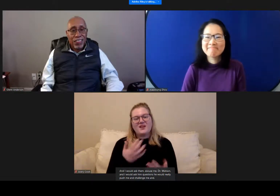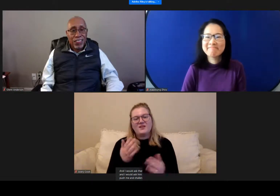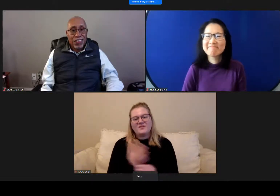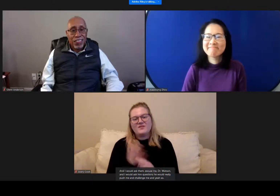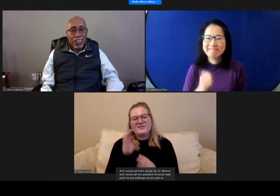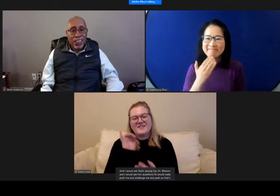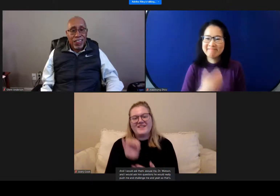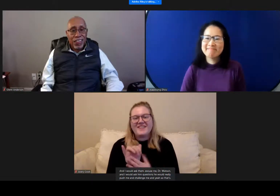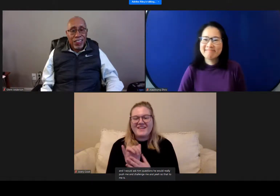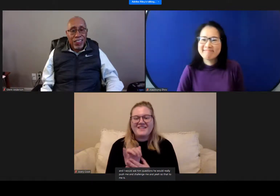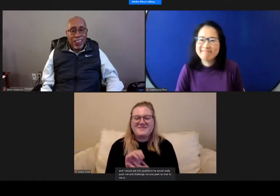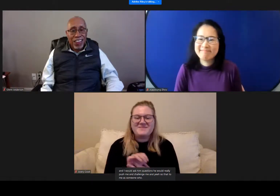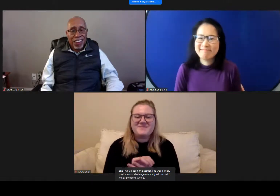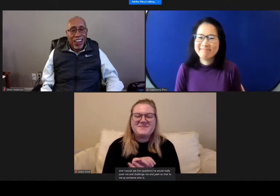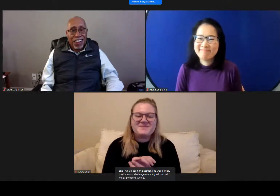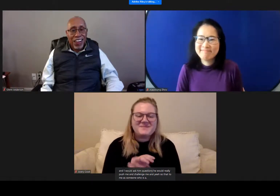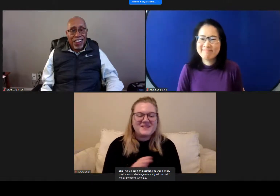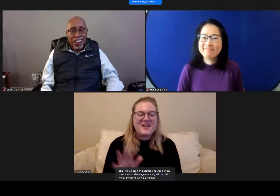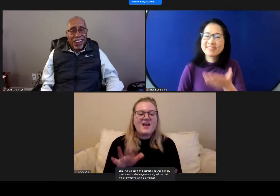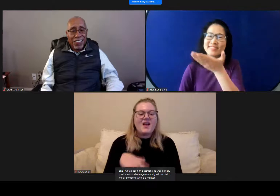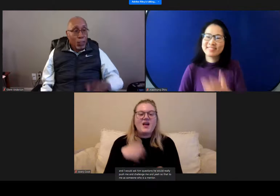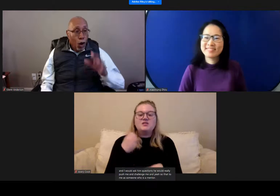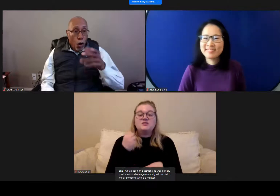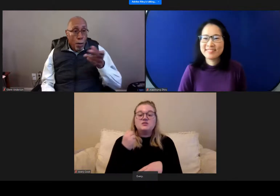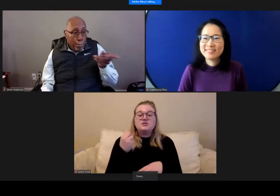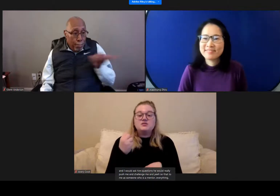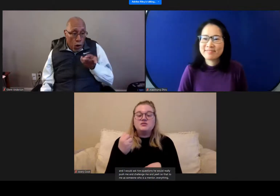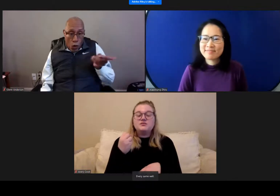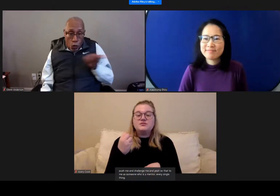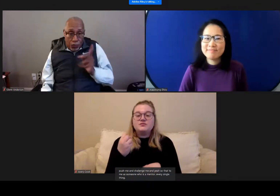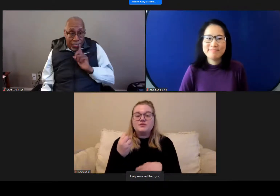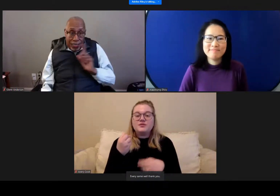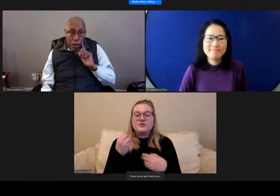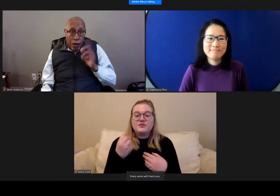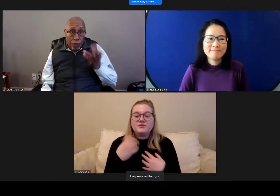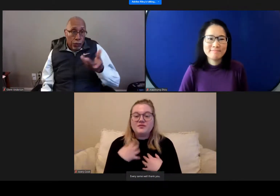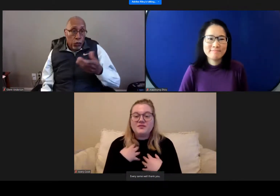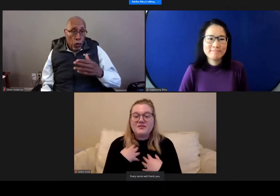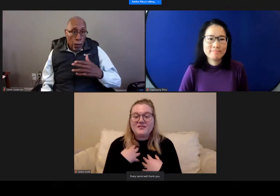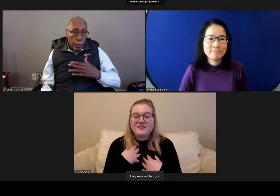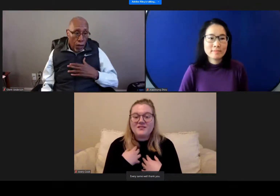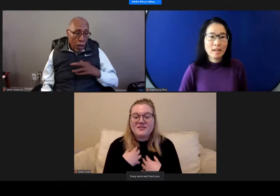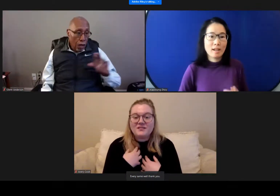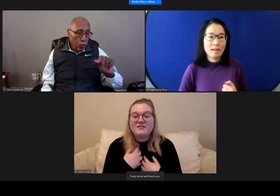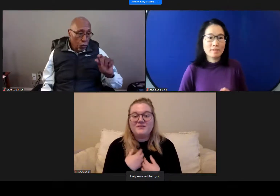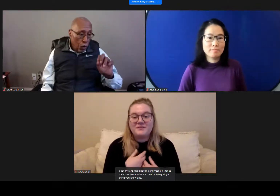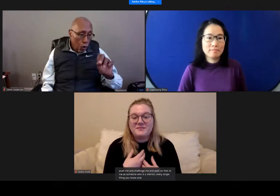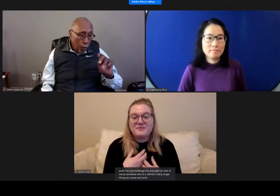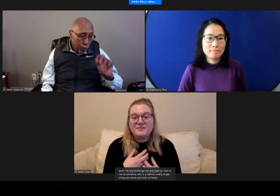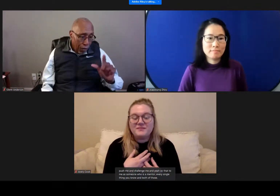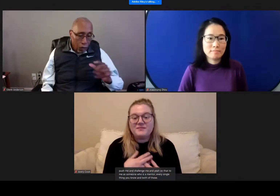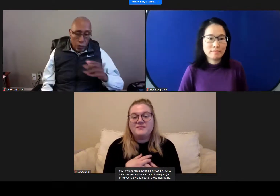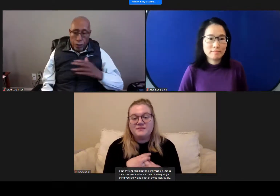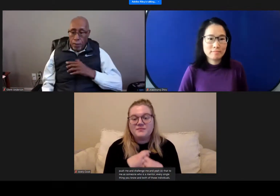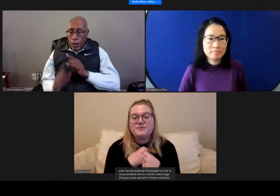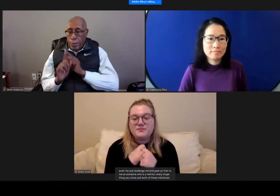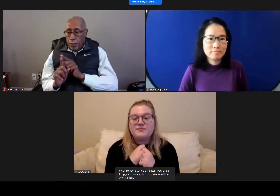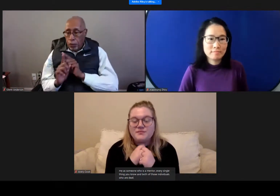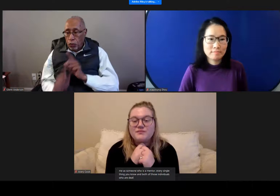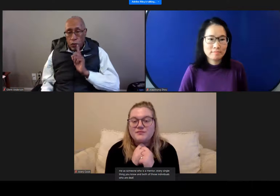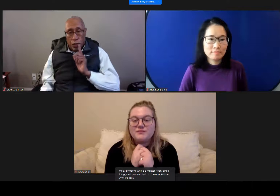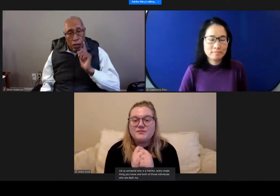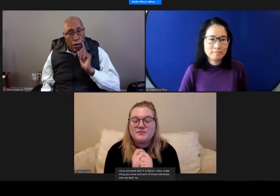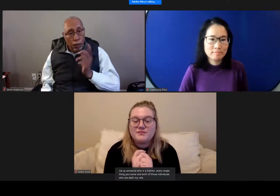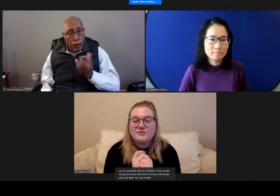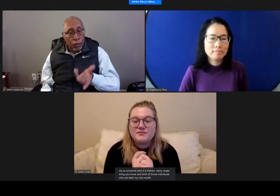yeah, so that to me is someone who is a mentor. Avery saying, well, thank you. You know, and both of those individuals were deaf. My